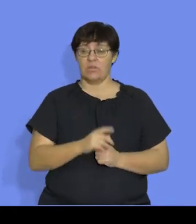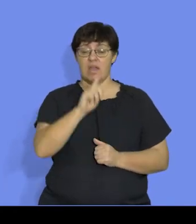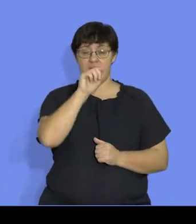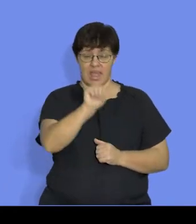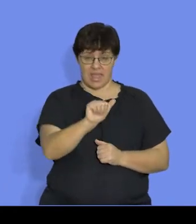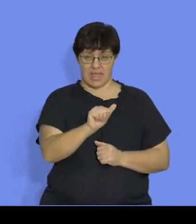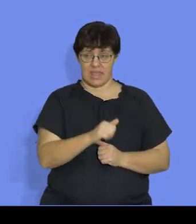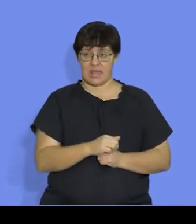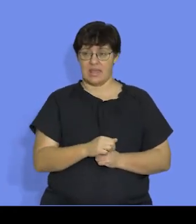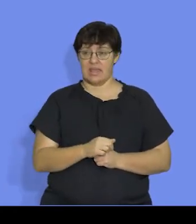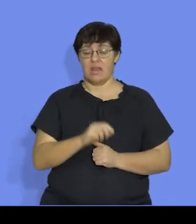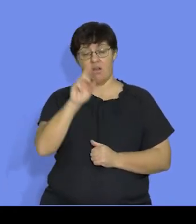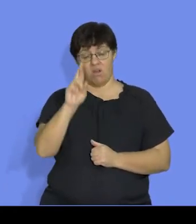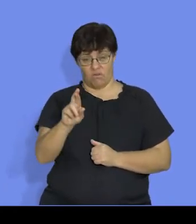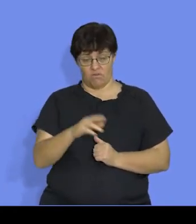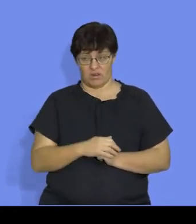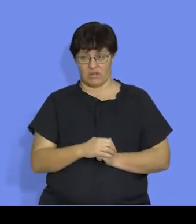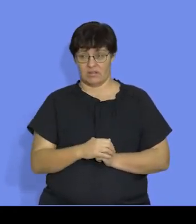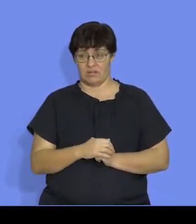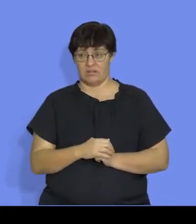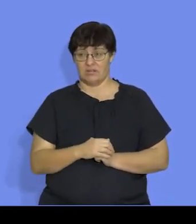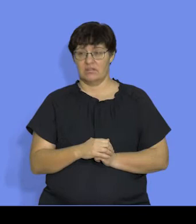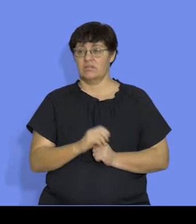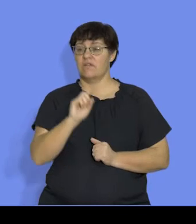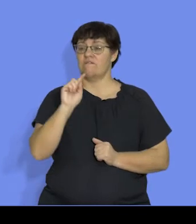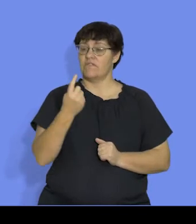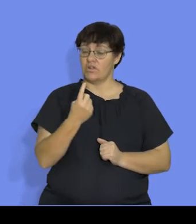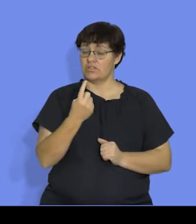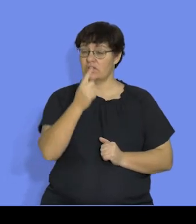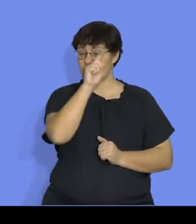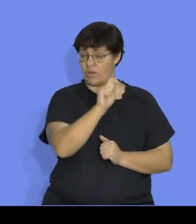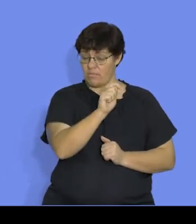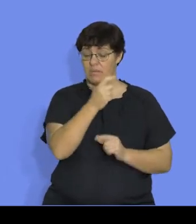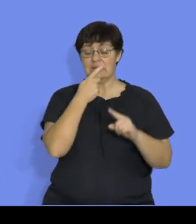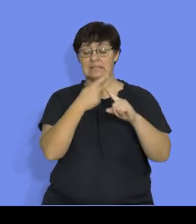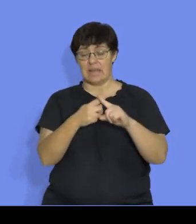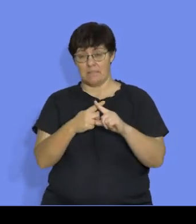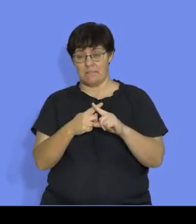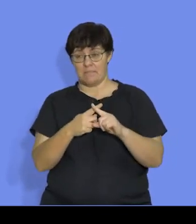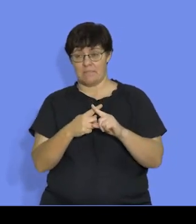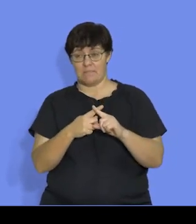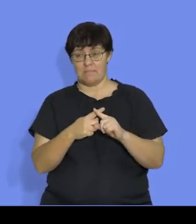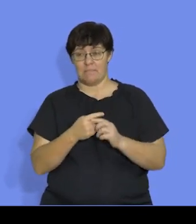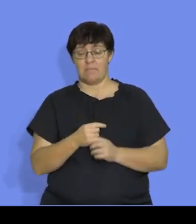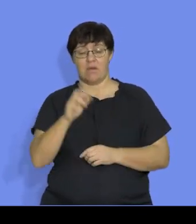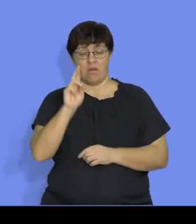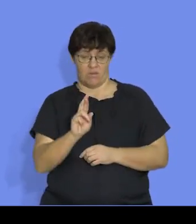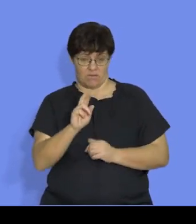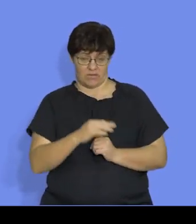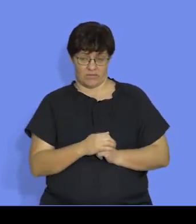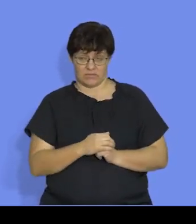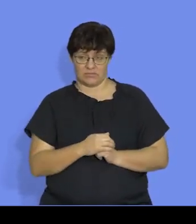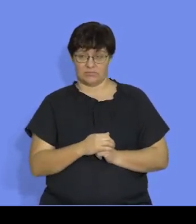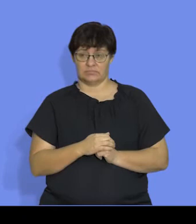be AR, because it's going to be the first term multiplied by